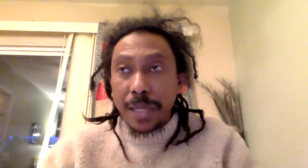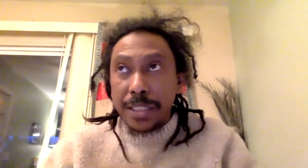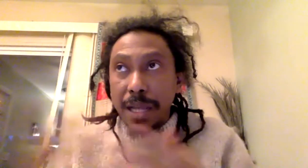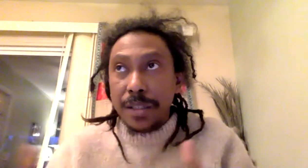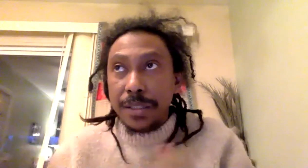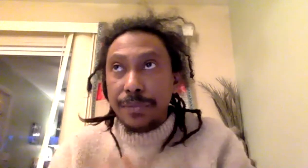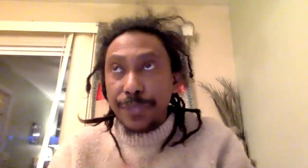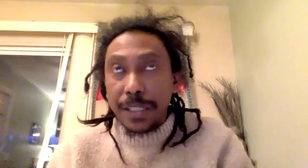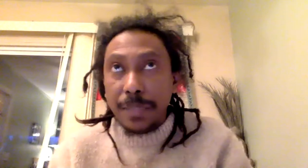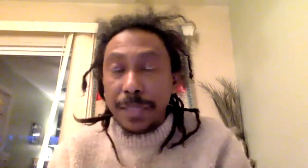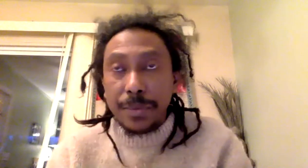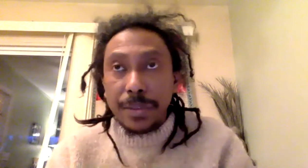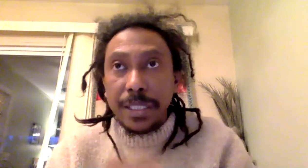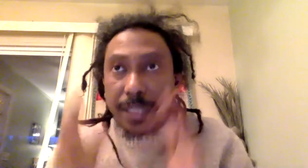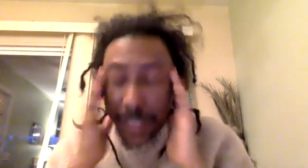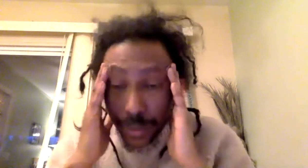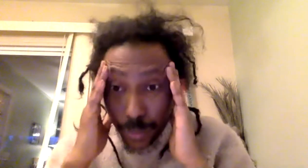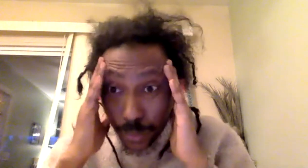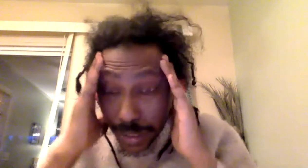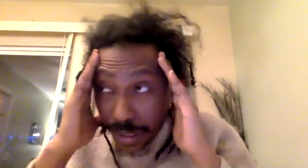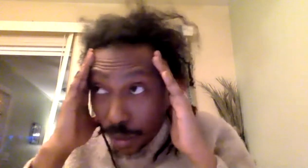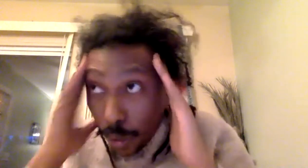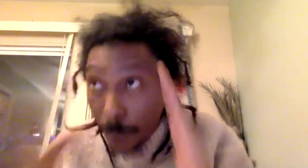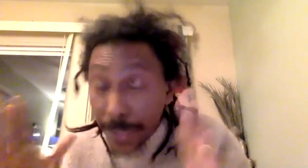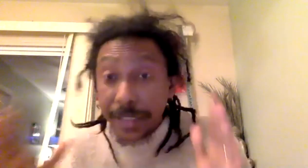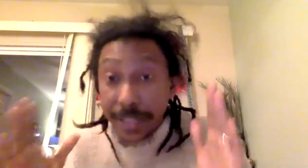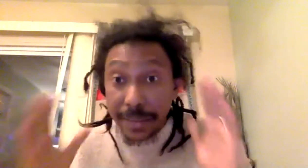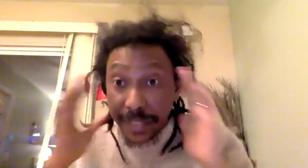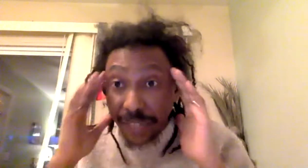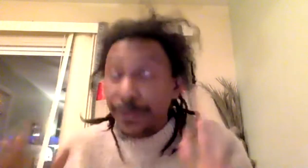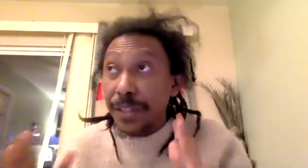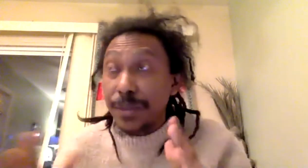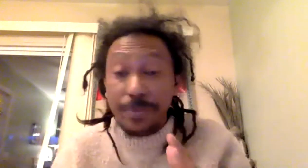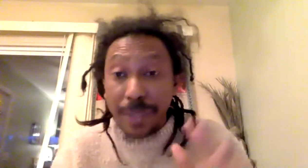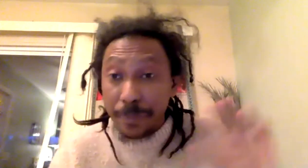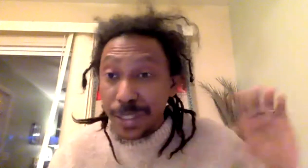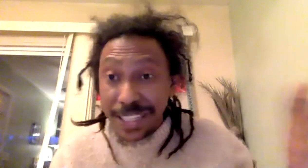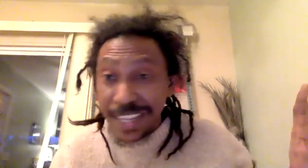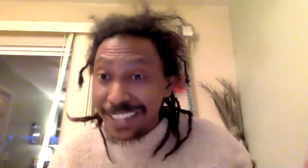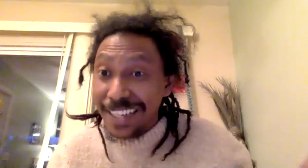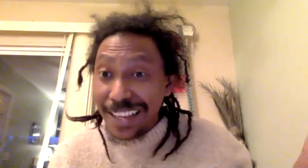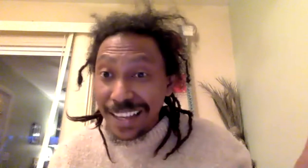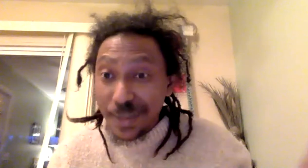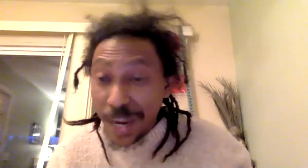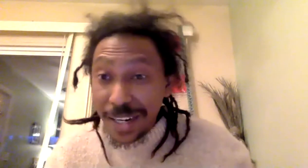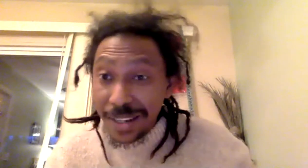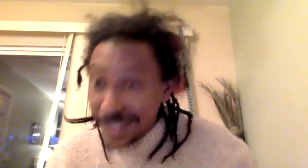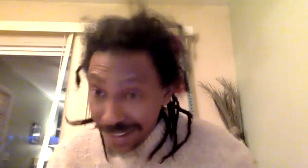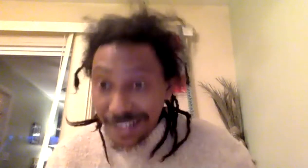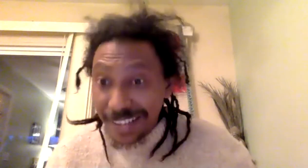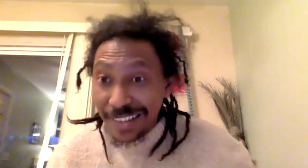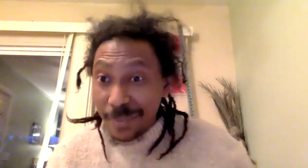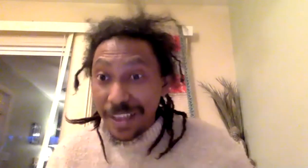I start thinking about this is really completely different than the business where